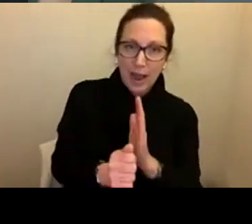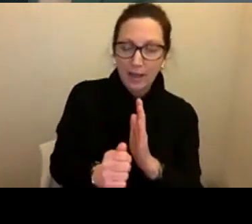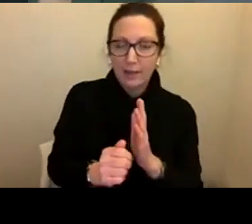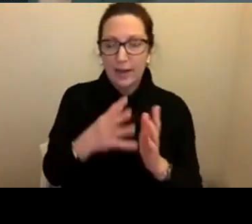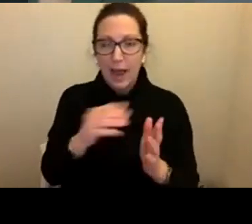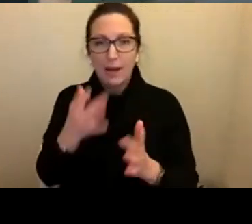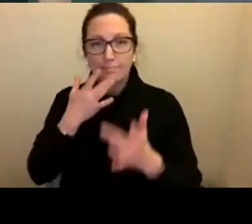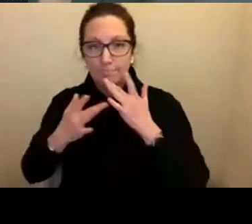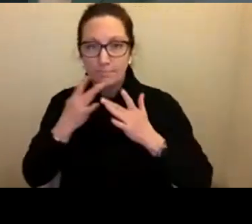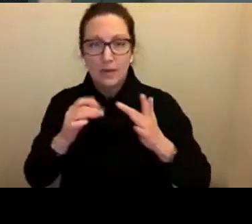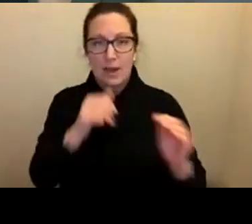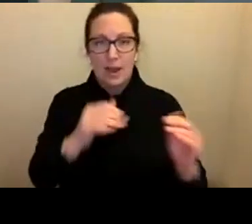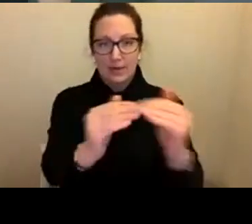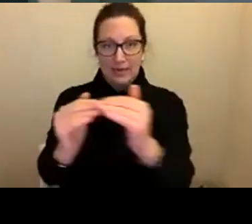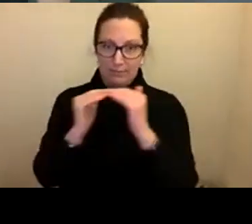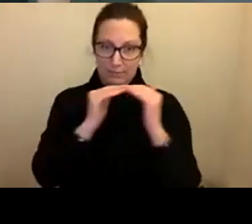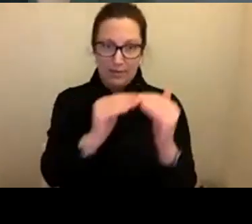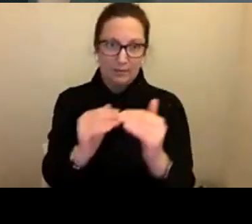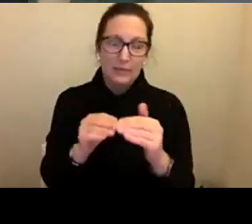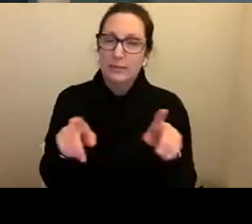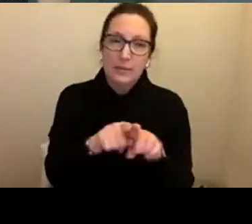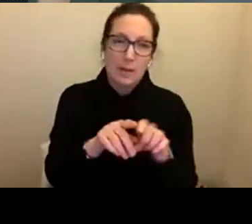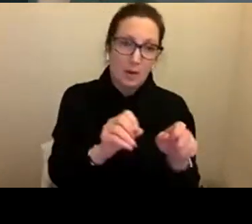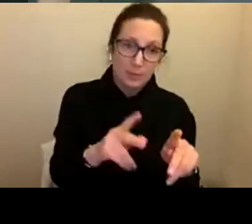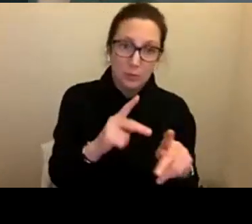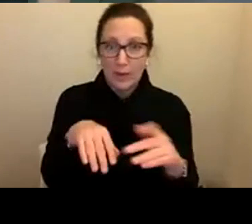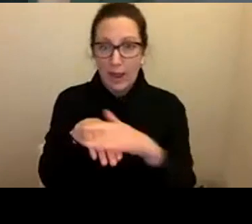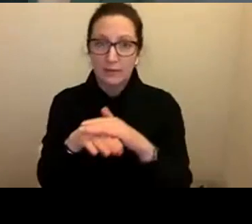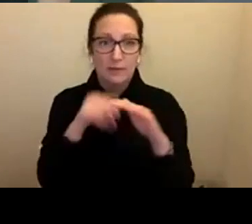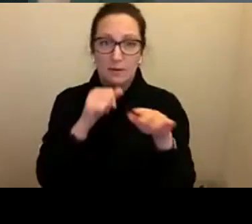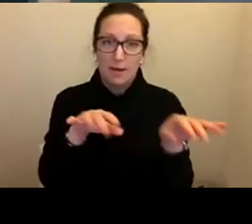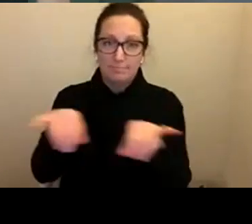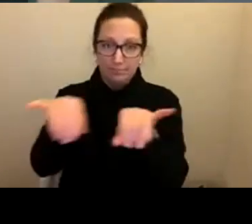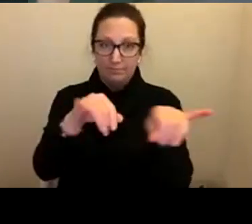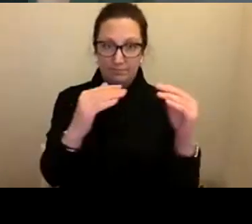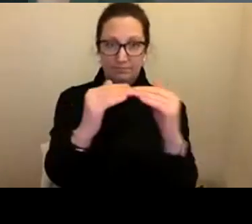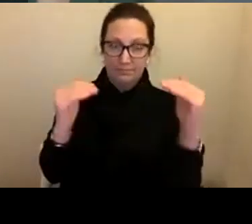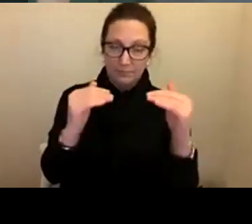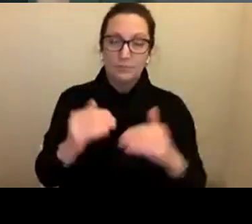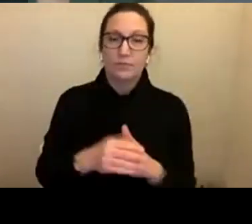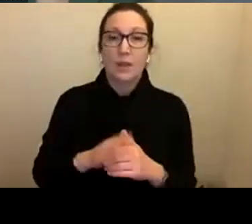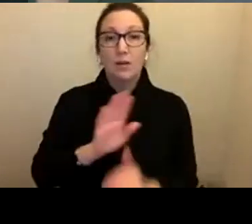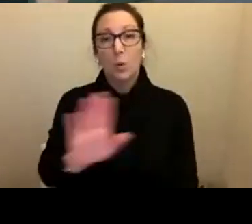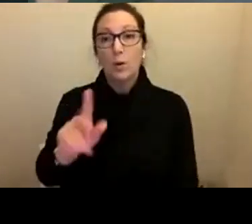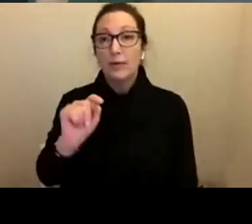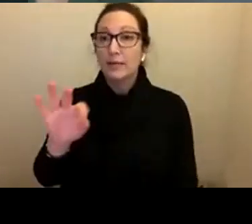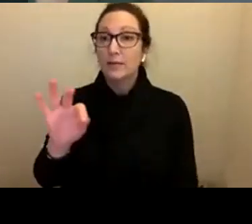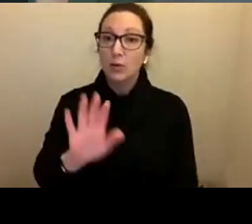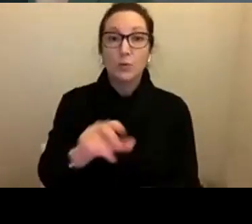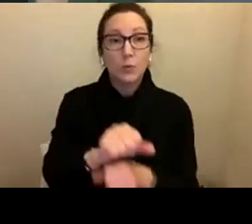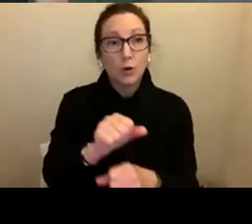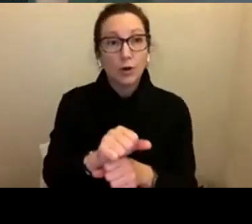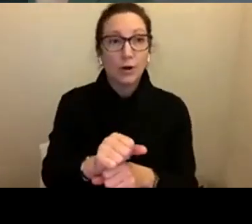of Boston, nor are opportunity and access. I believe that the task force's efforts are thoughtful, fair,